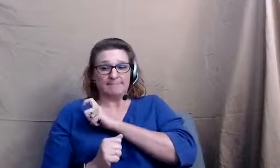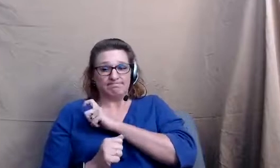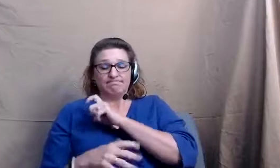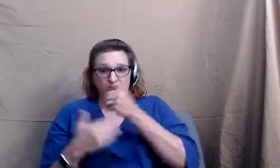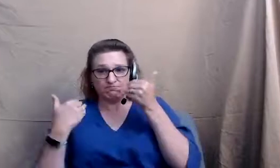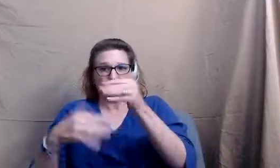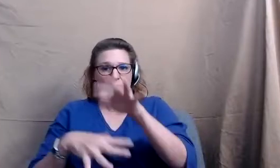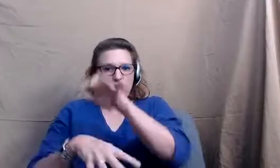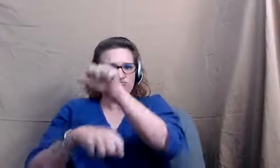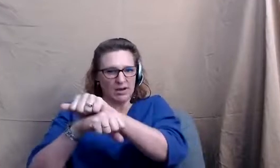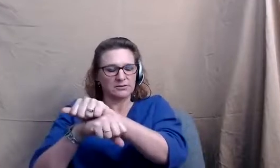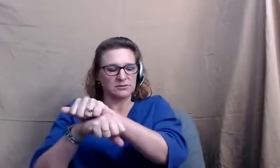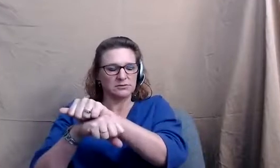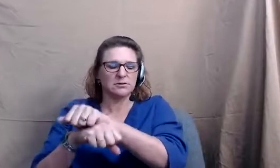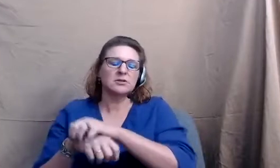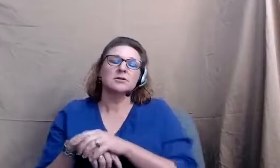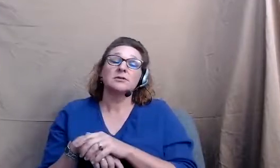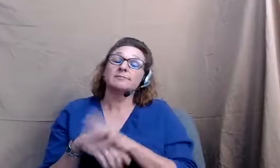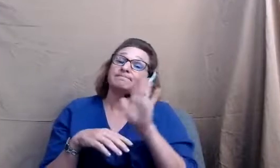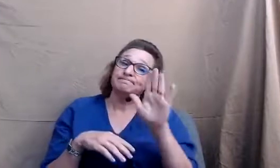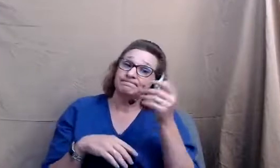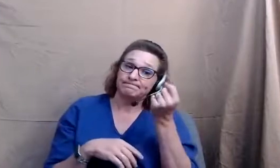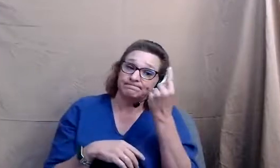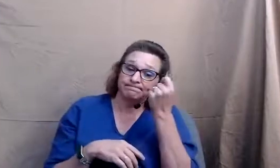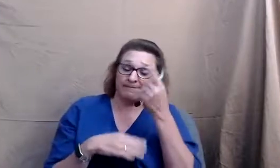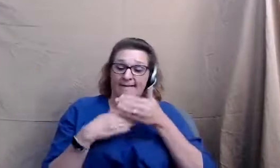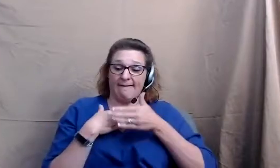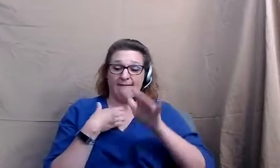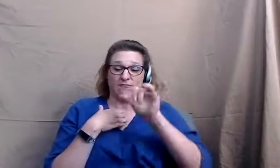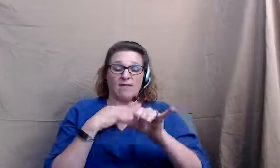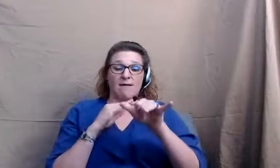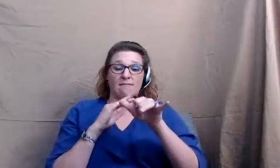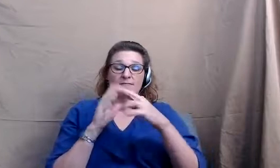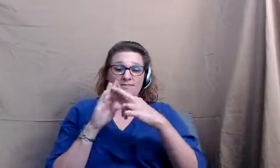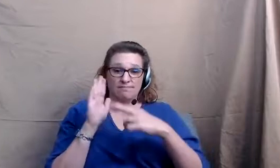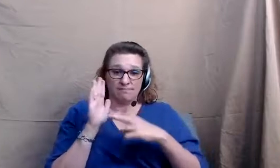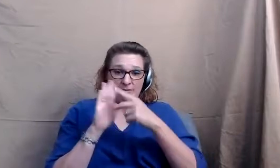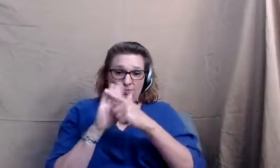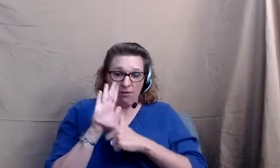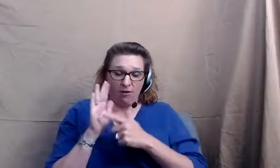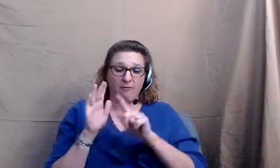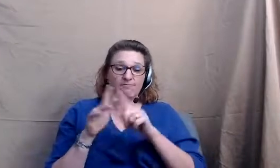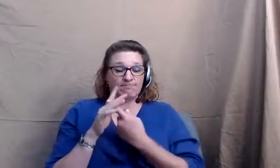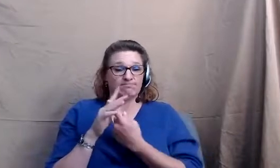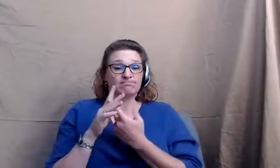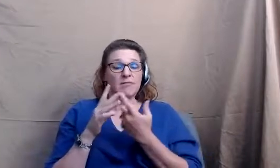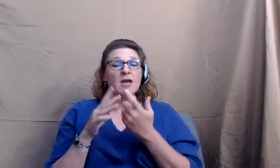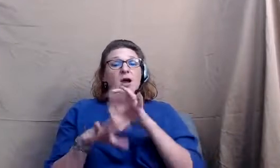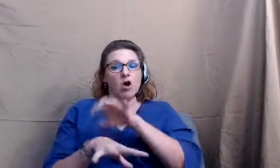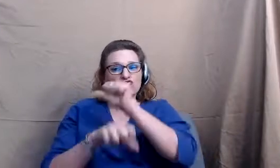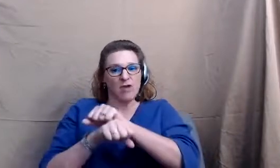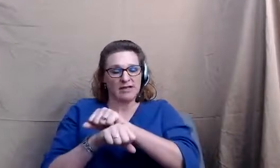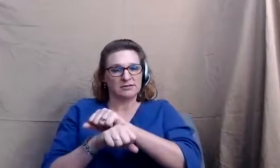arrests. Not surprisingly, after the adoption of mandatory arrest law, arrest rates went up quite a